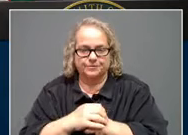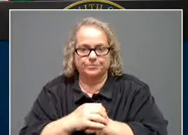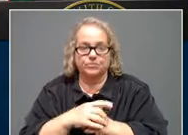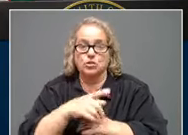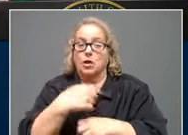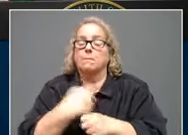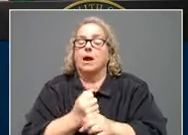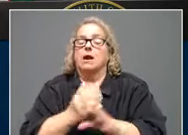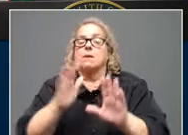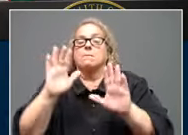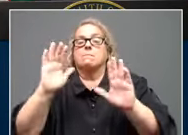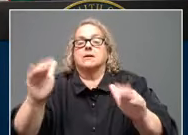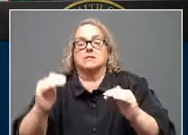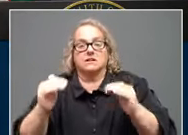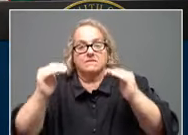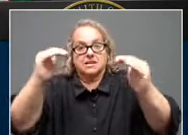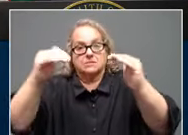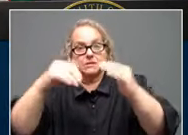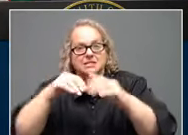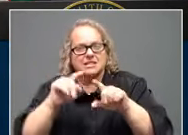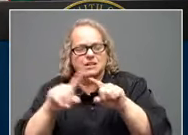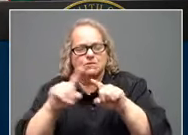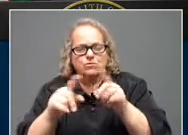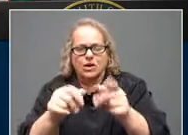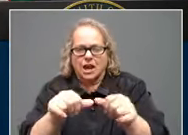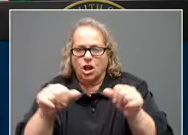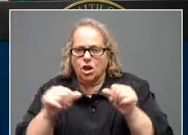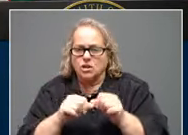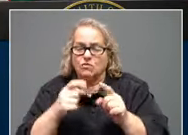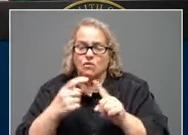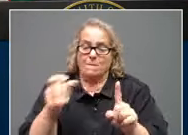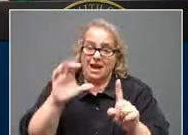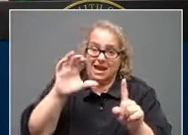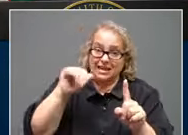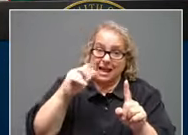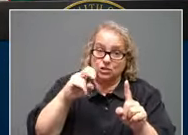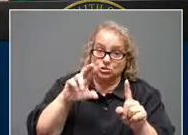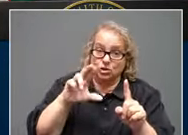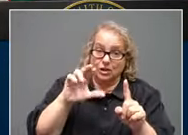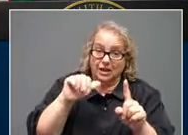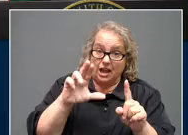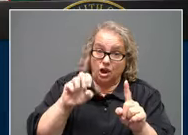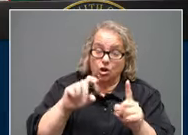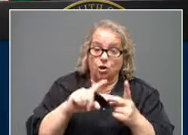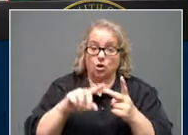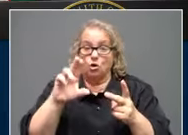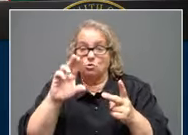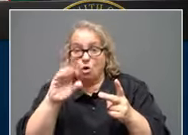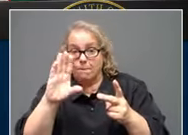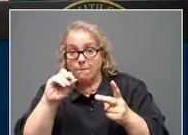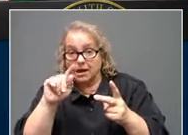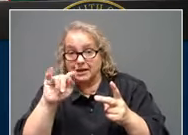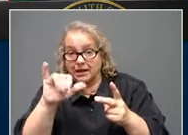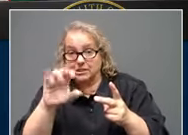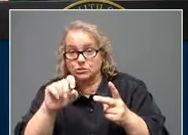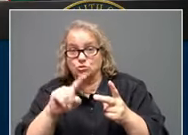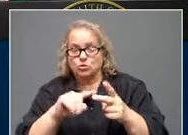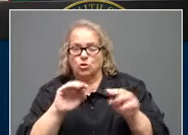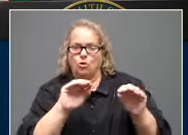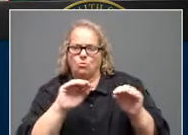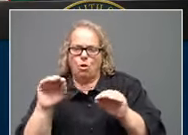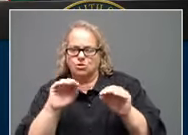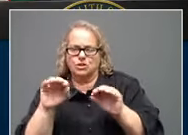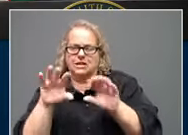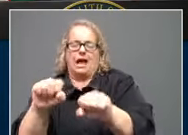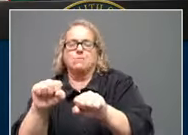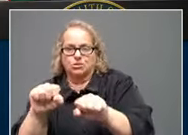in fields, and they span from cancer care to robotics to motion capture technology. So I'd like to